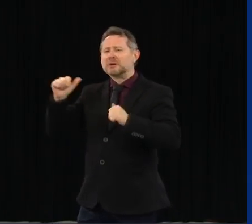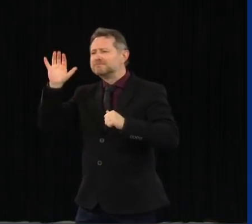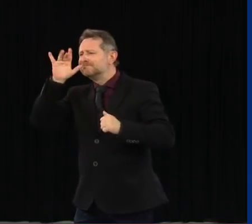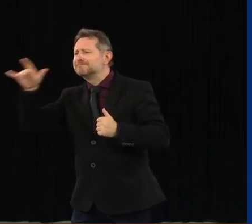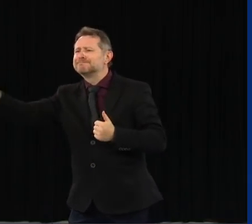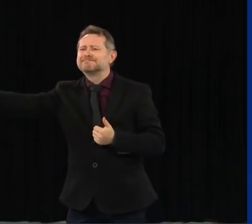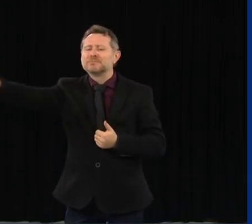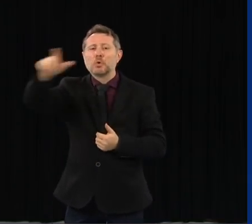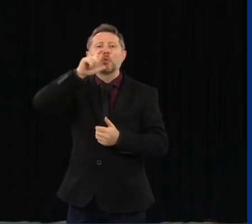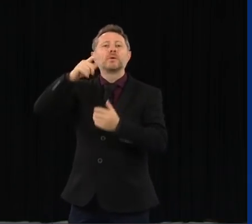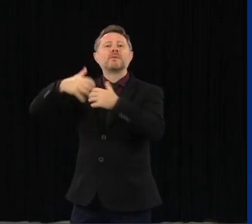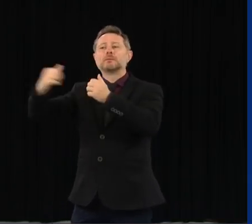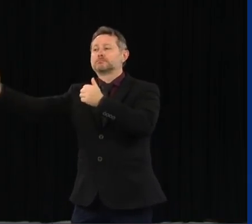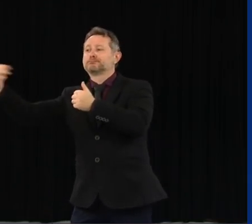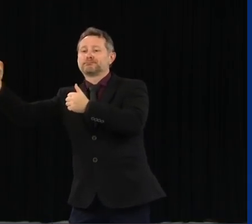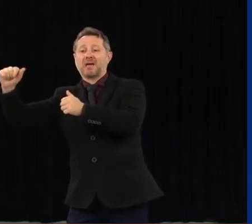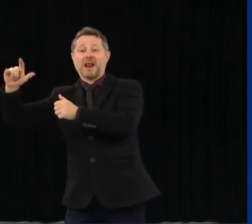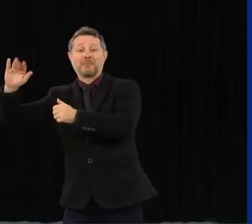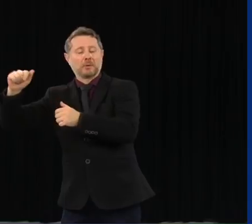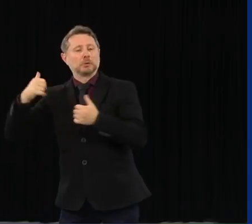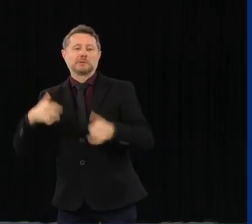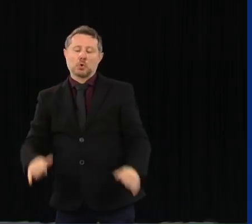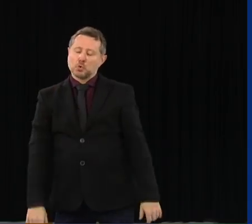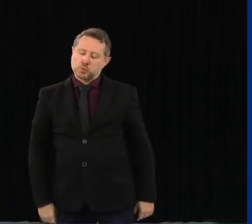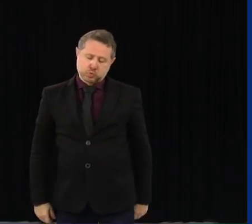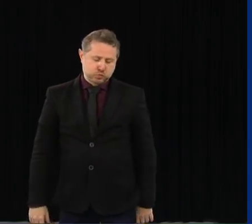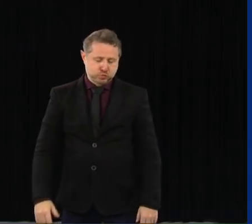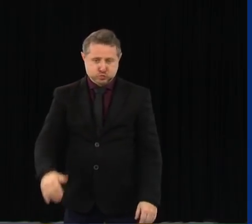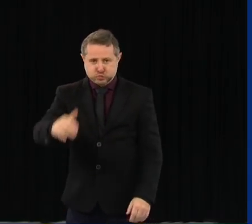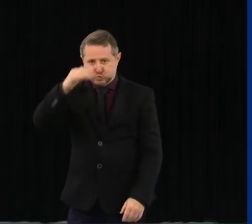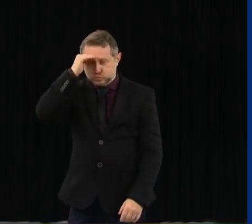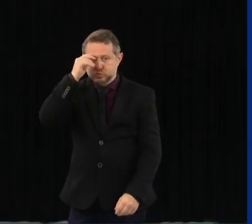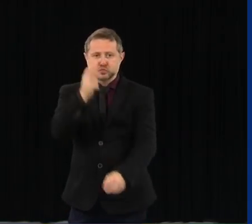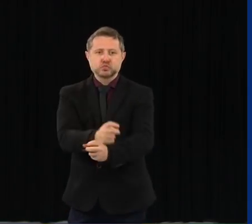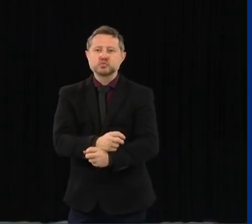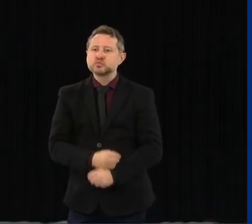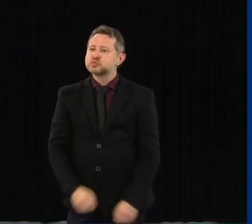material from China. But we're going to have to redeploy